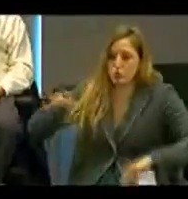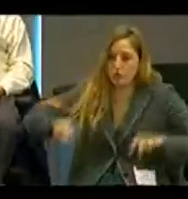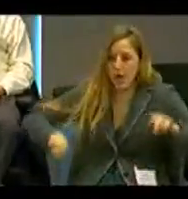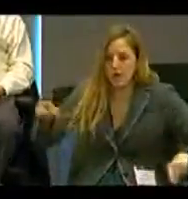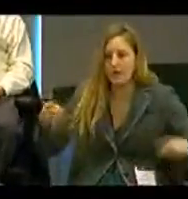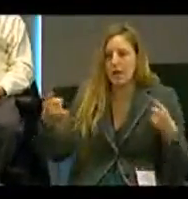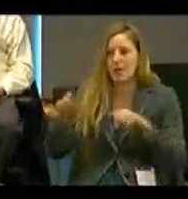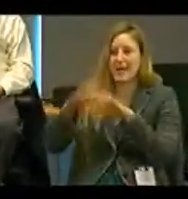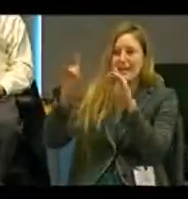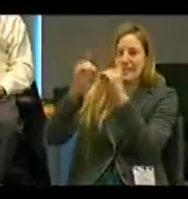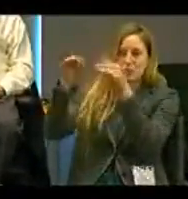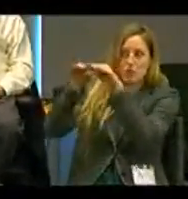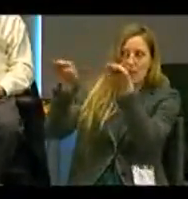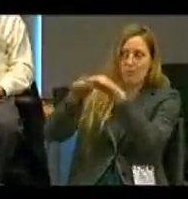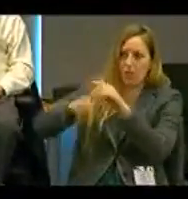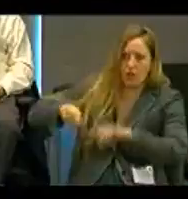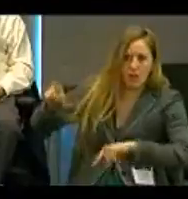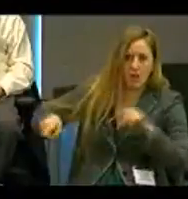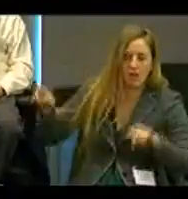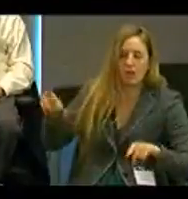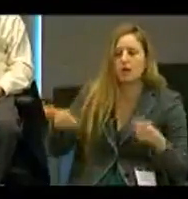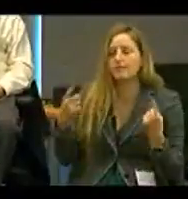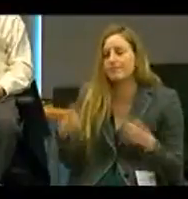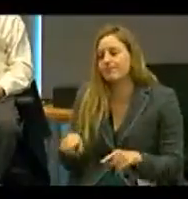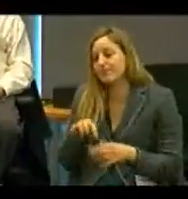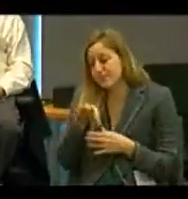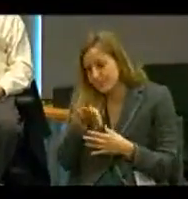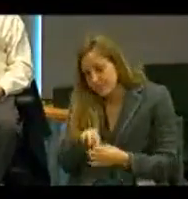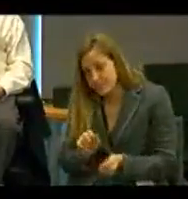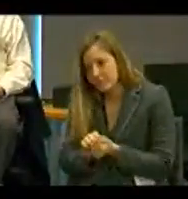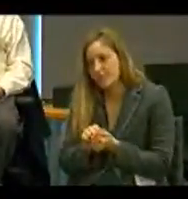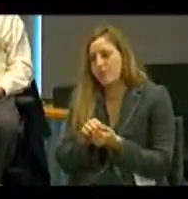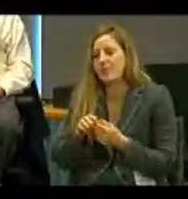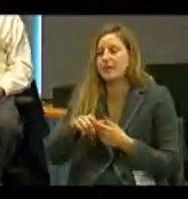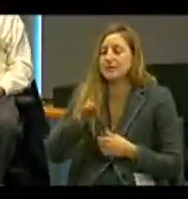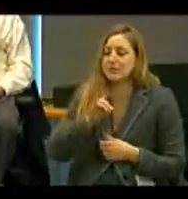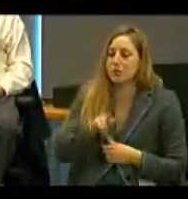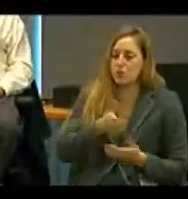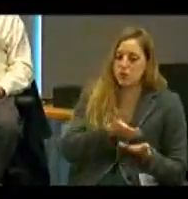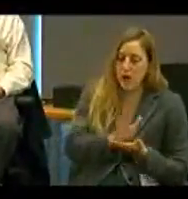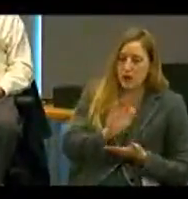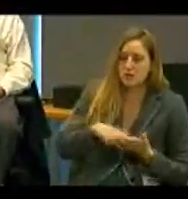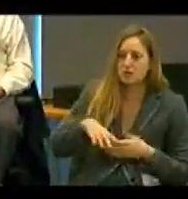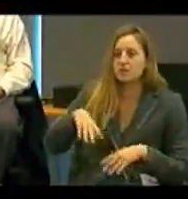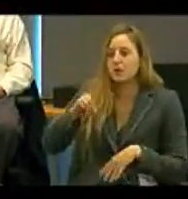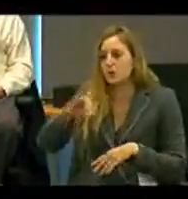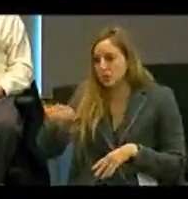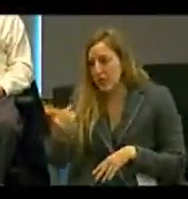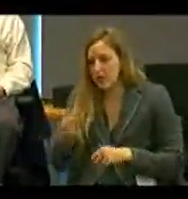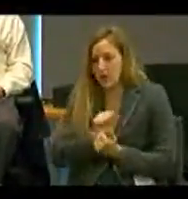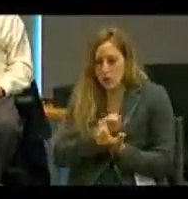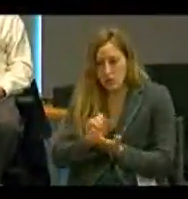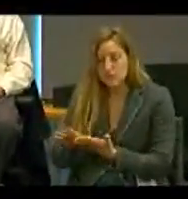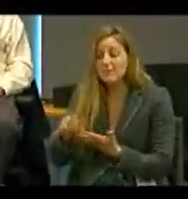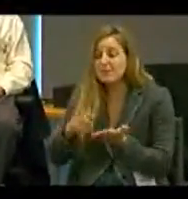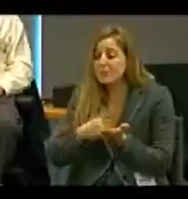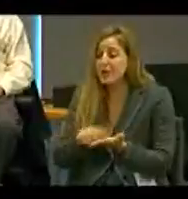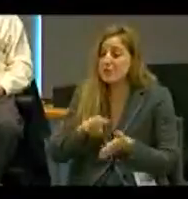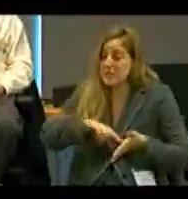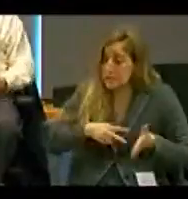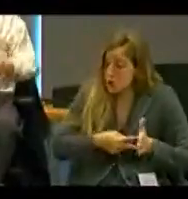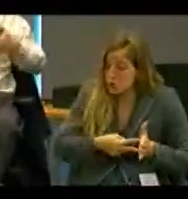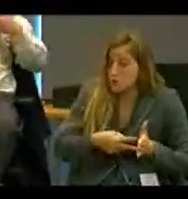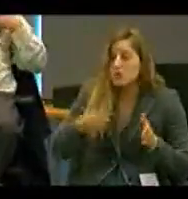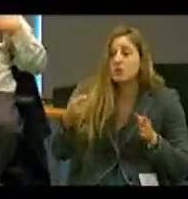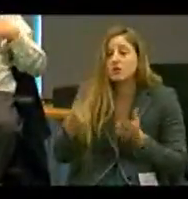that have been addressed by the Office for Civil Rights, by the Department of Justice. Sometimes it's intentional discrimination. Sometimes there are structural